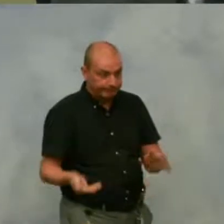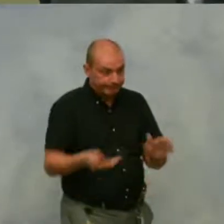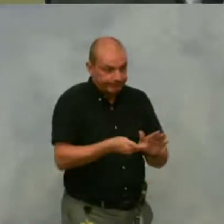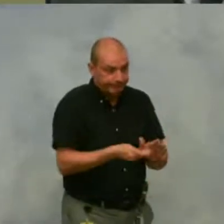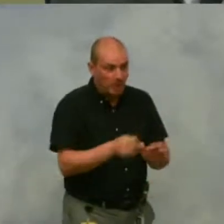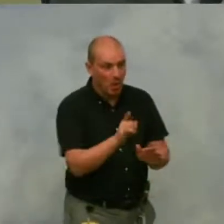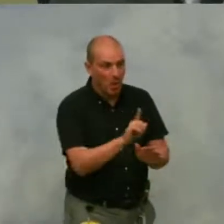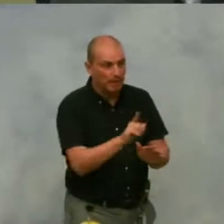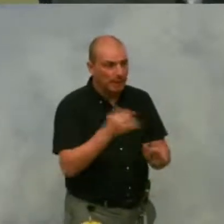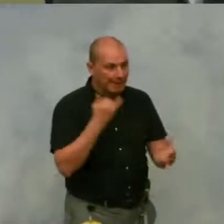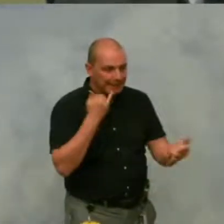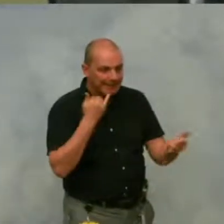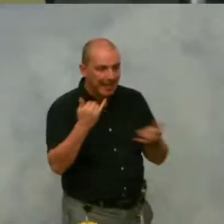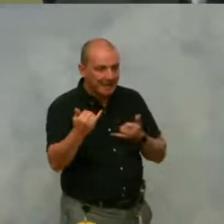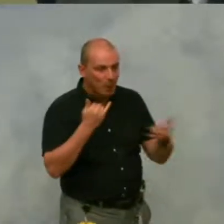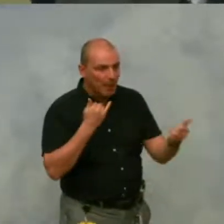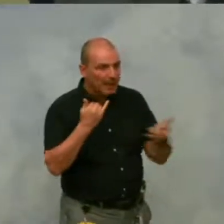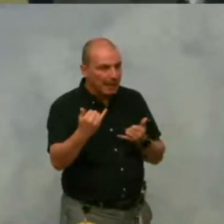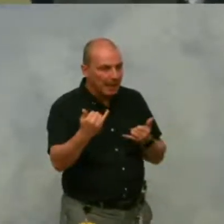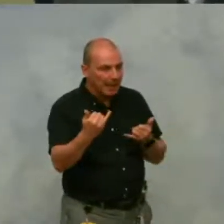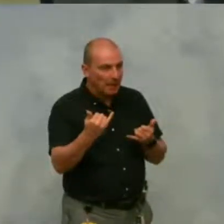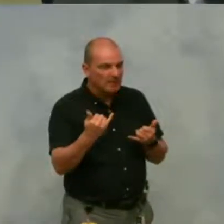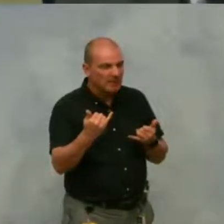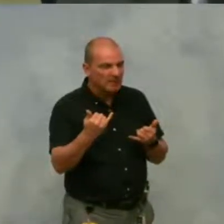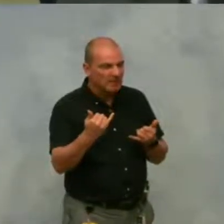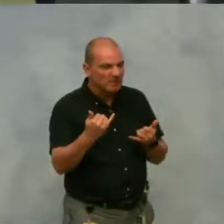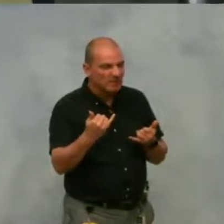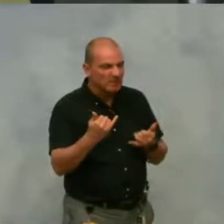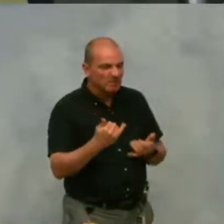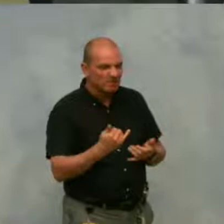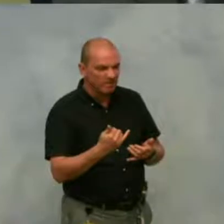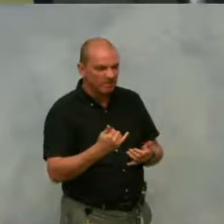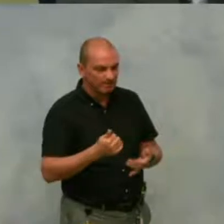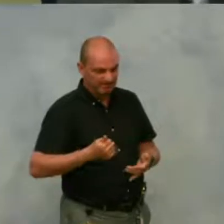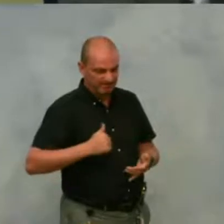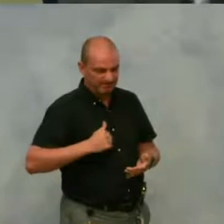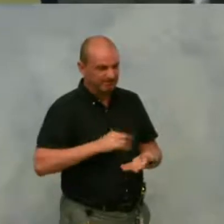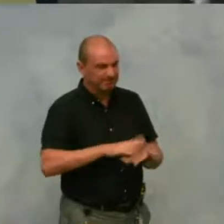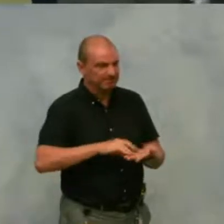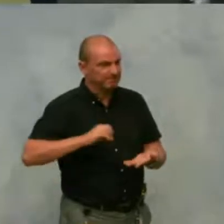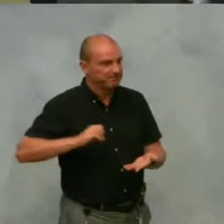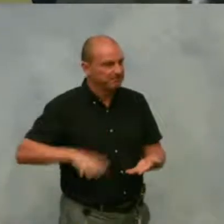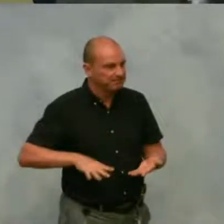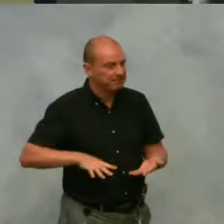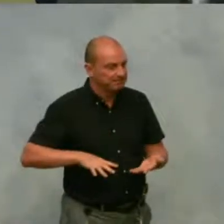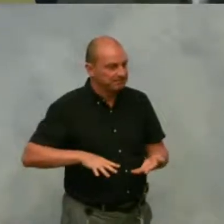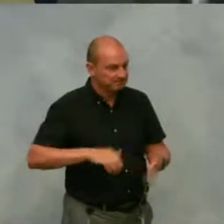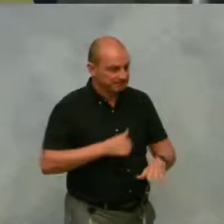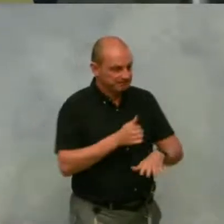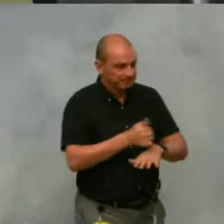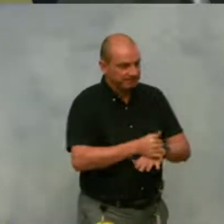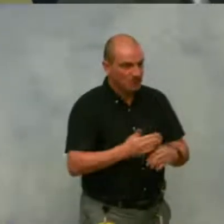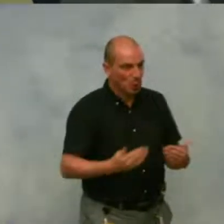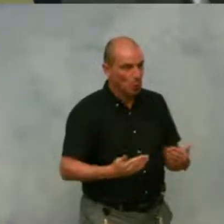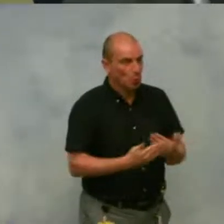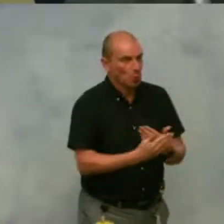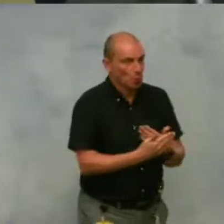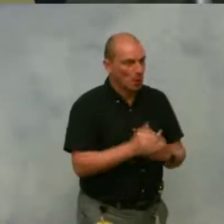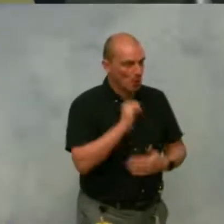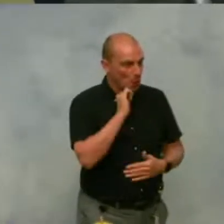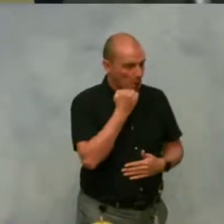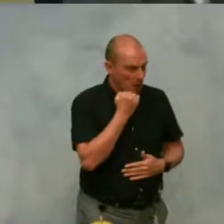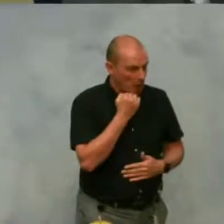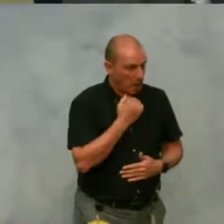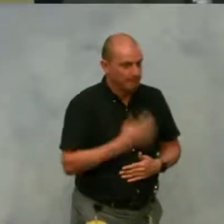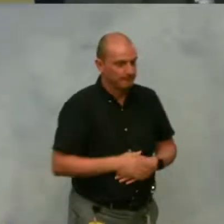small telephone systems that are coming to the end of their life, and we're getting a replacement programme in place. We're now